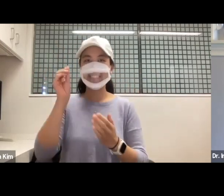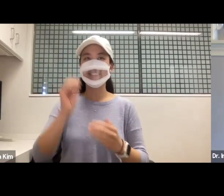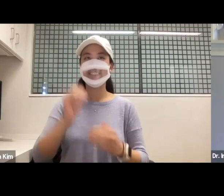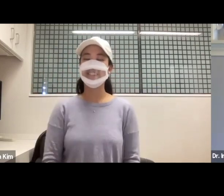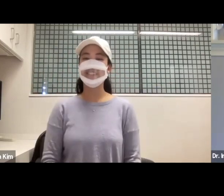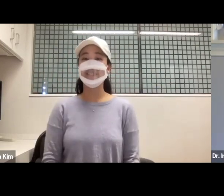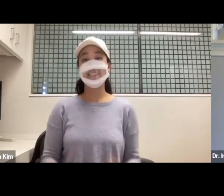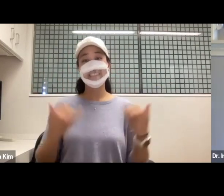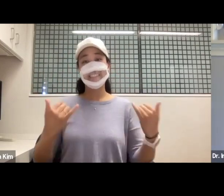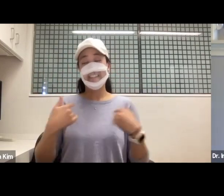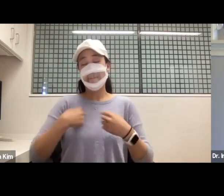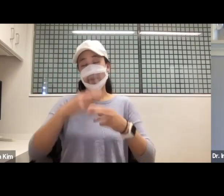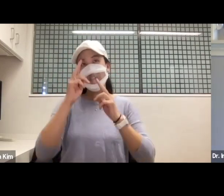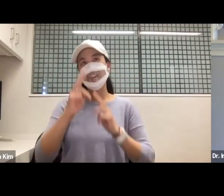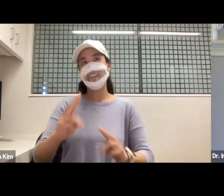contribution to learning.